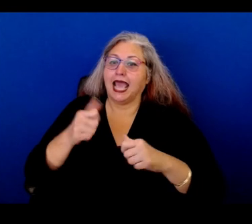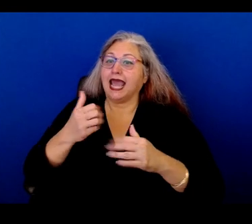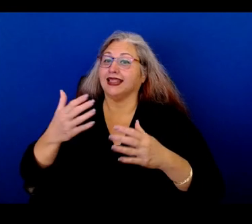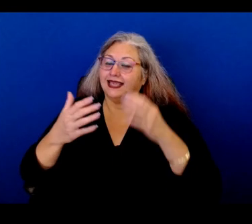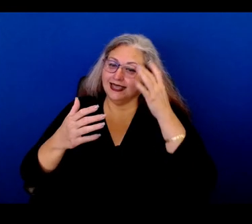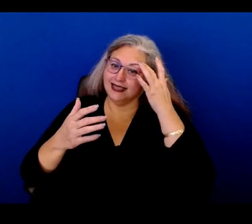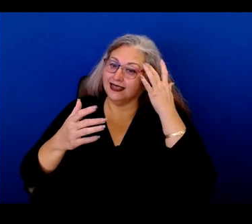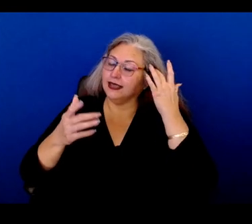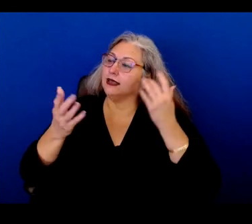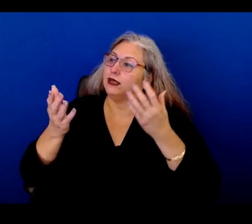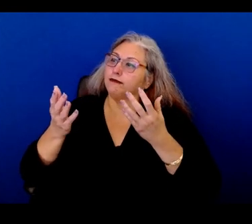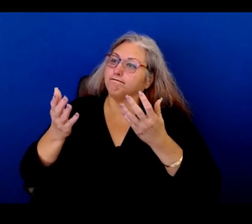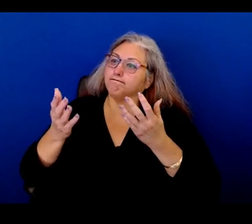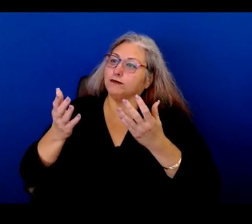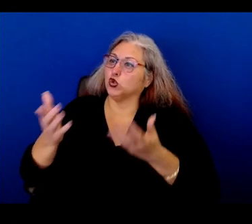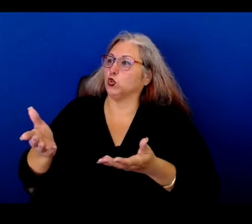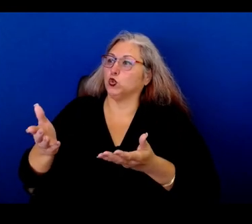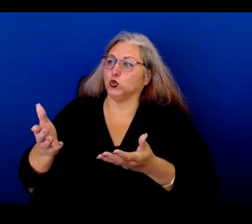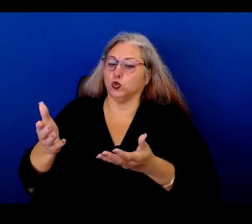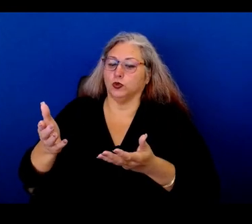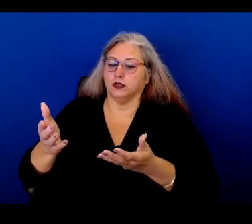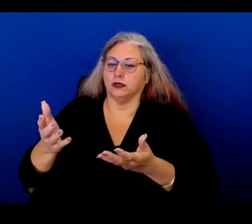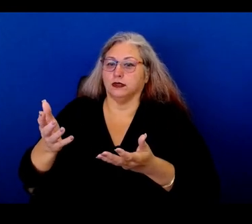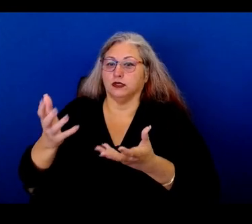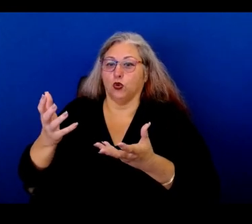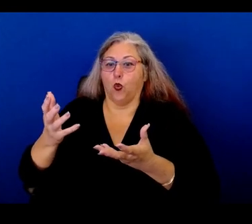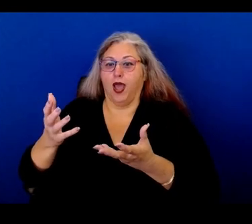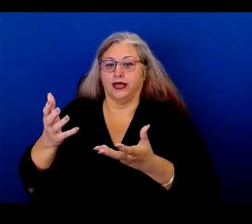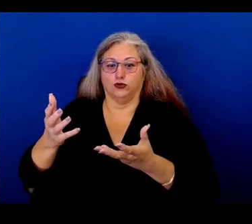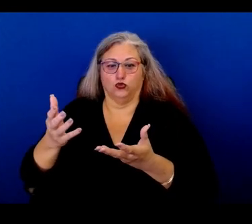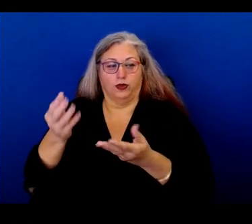you want to leave us with, that you want to tell people,